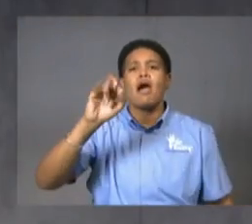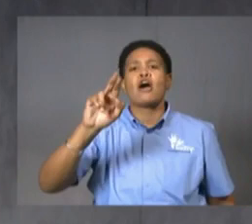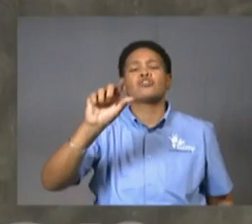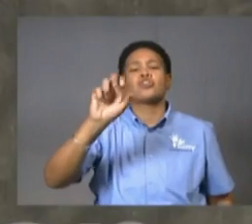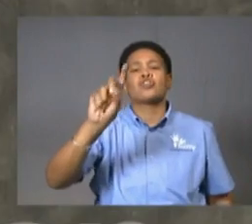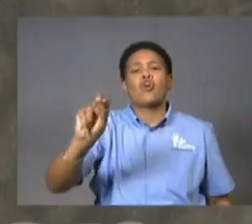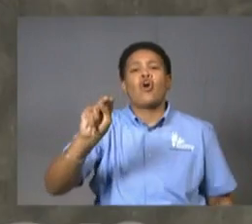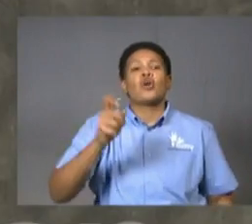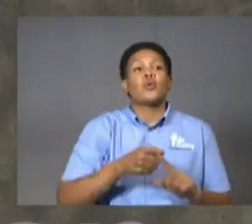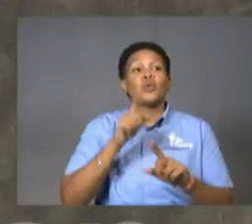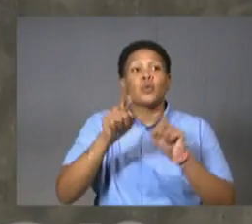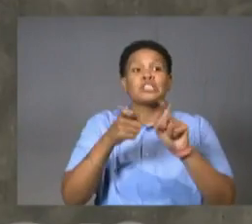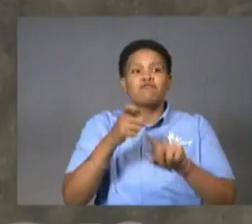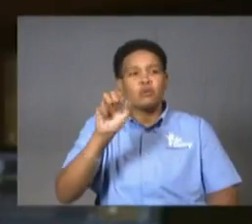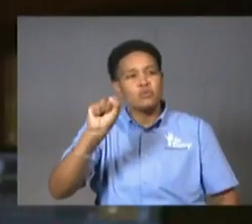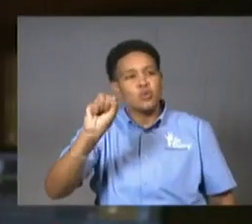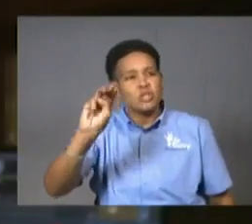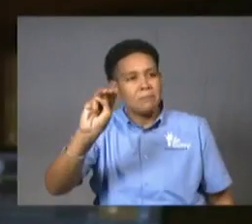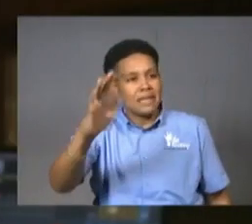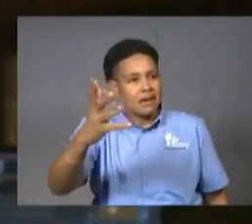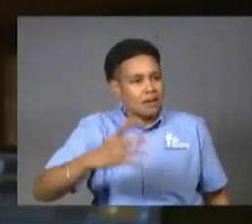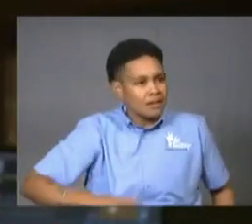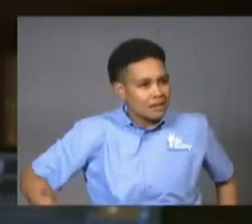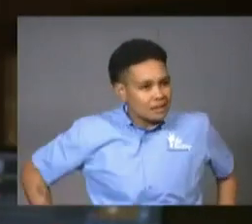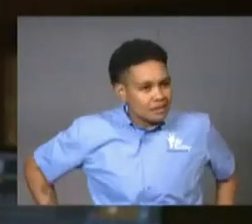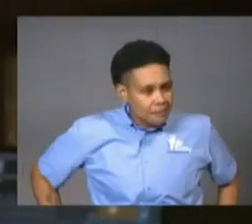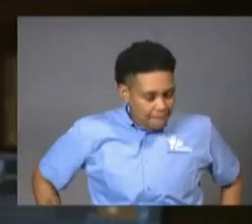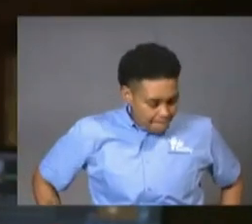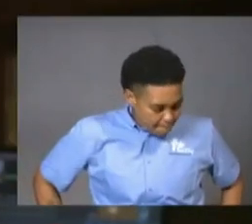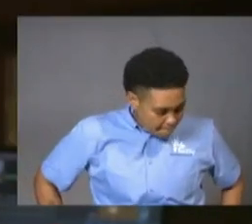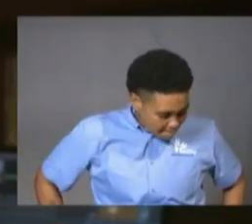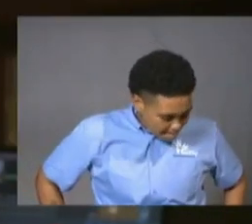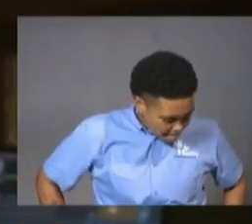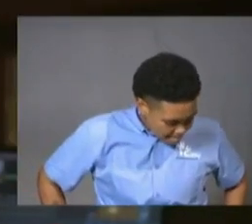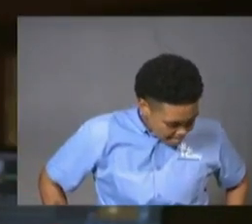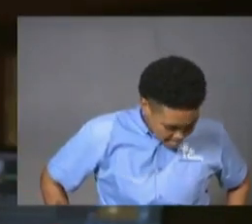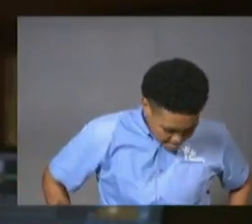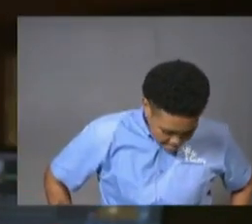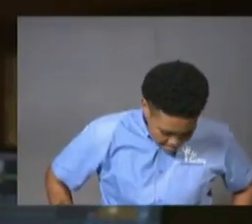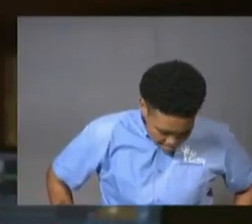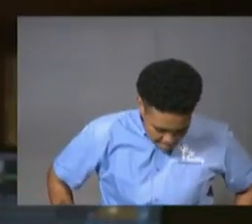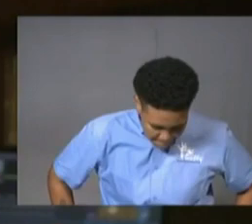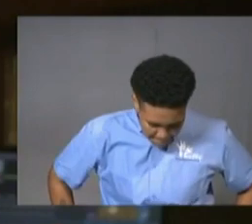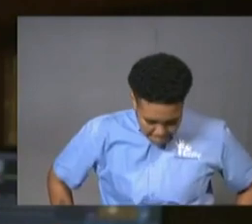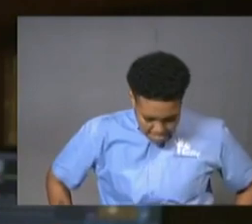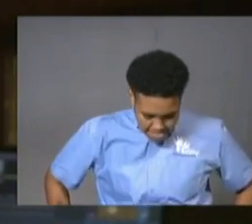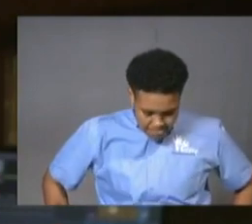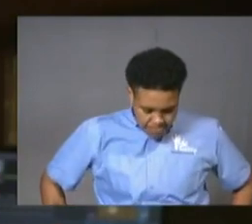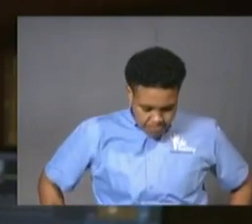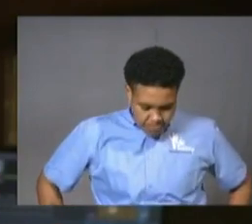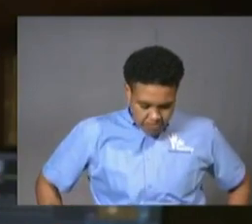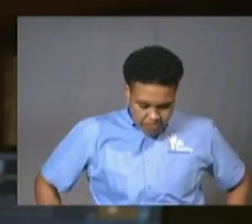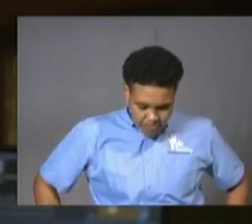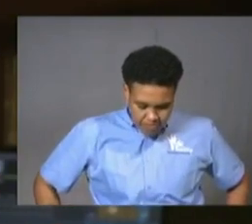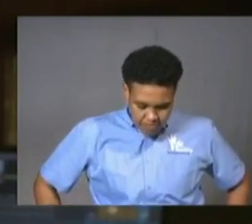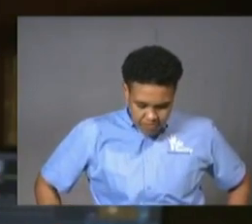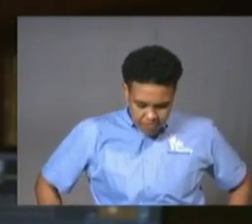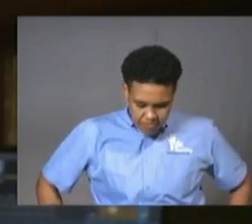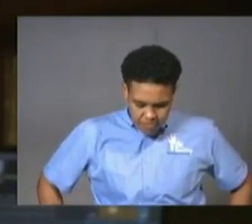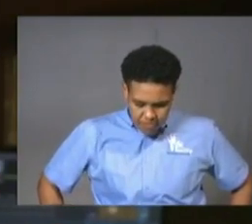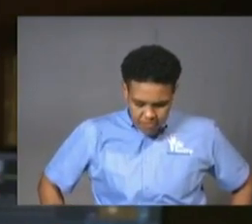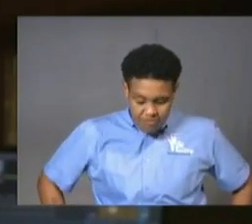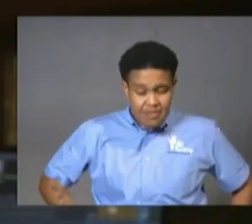with a question from social media. Thanks, Damien. So on social media, particularly Facebook, they're asking, if you become the next